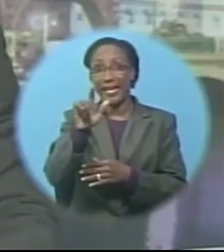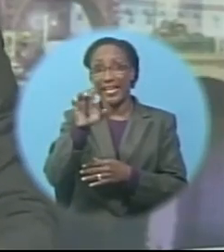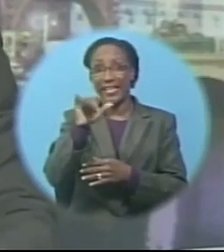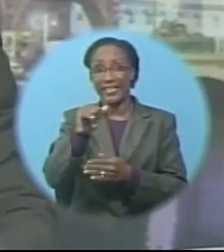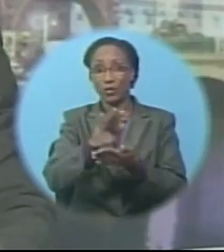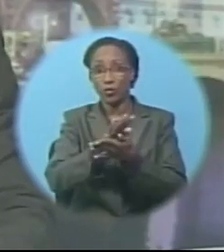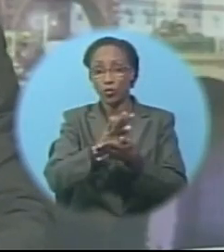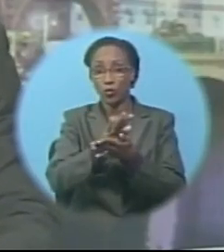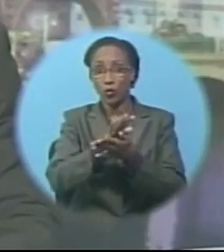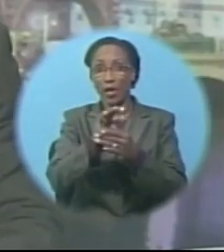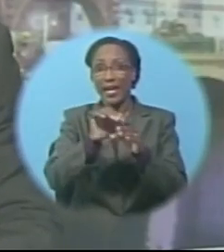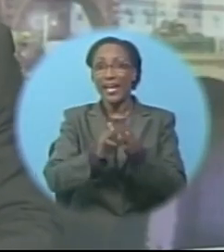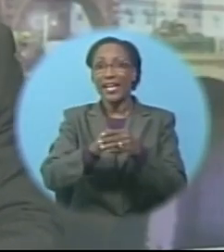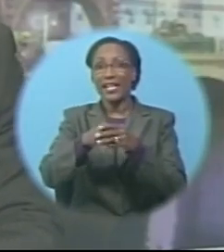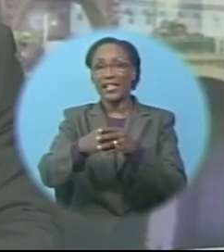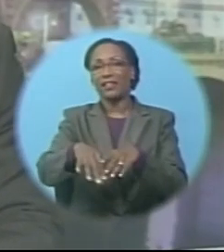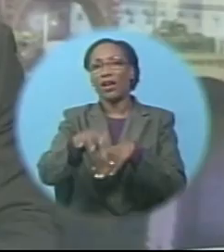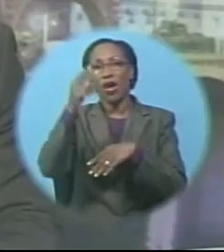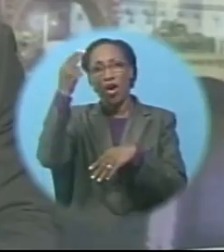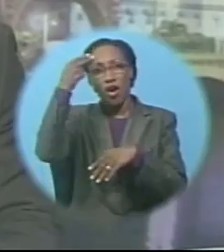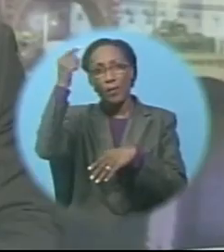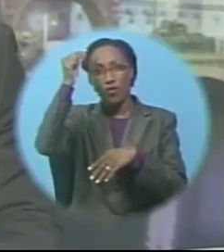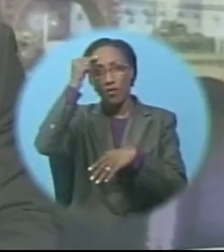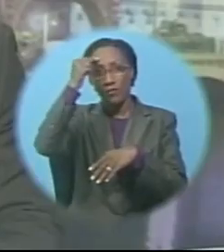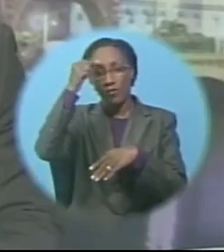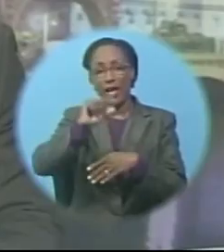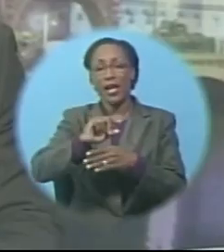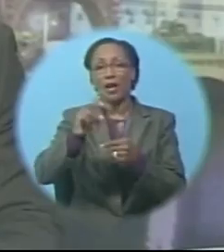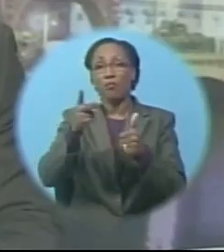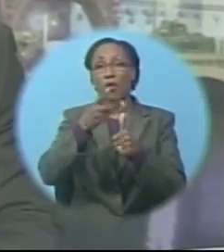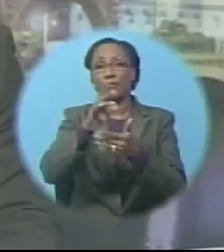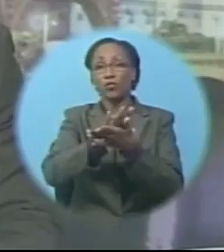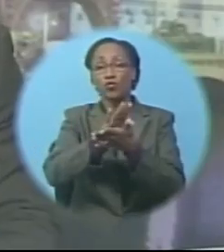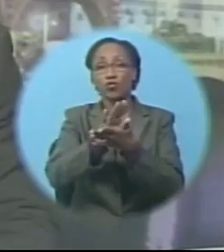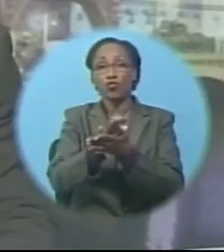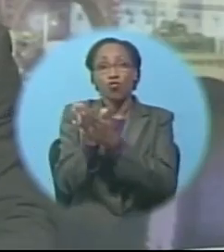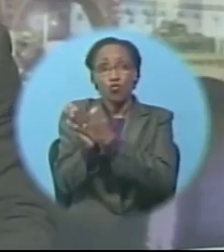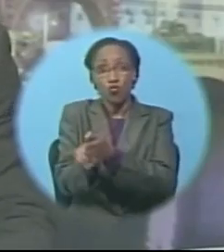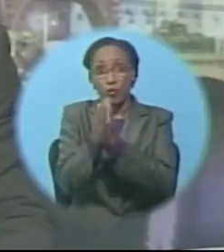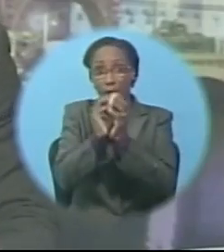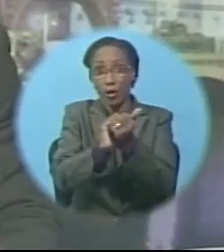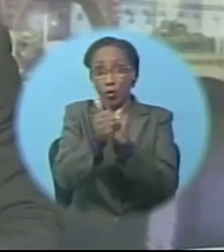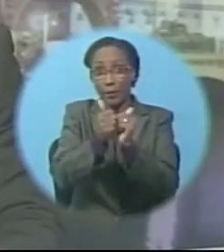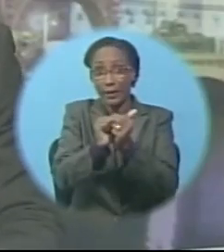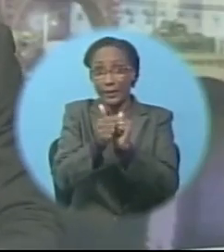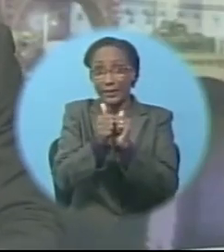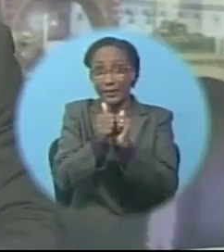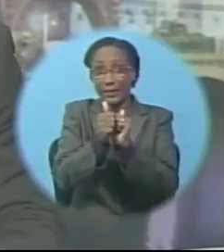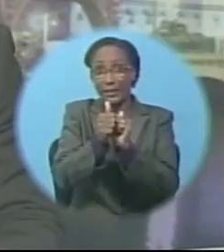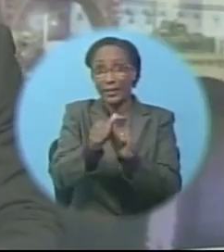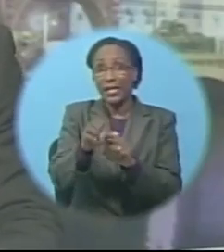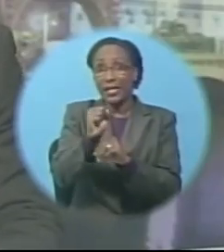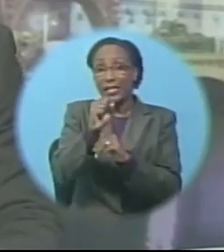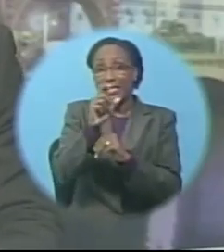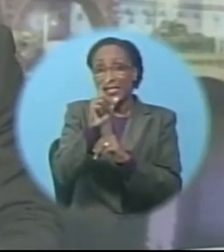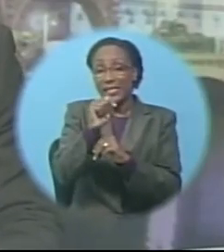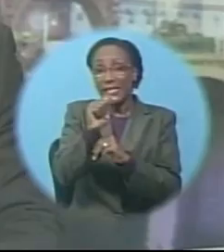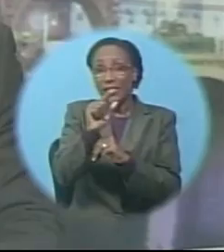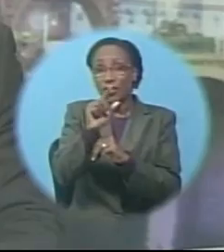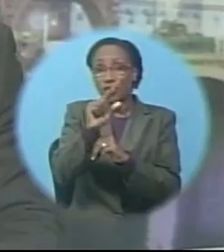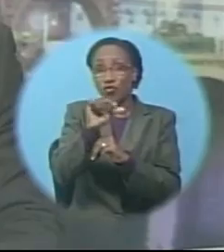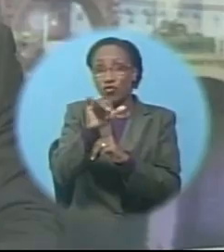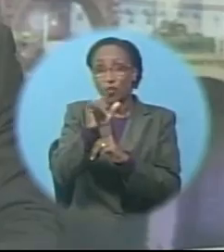Herman Griffith Primary School's Cricket Competition. Playing at Dover today, St. Giles took first knock and scored 106 for 5.